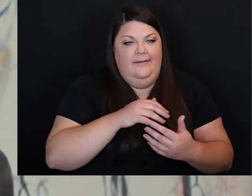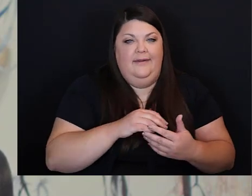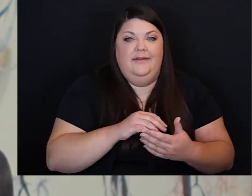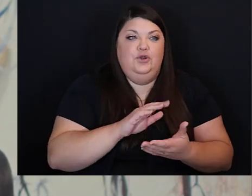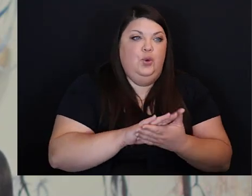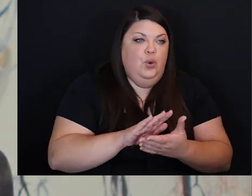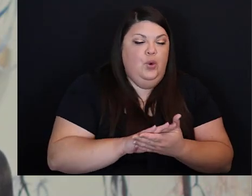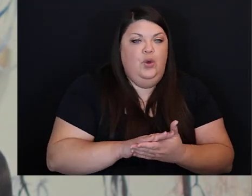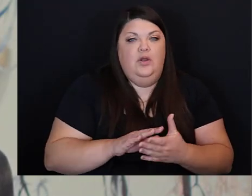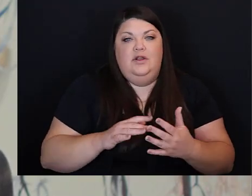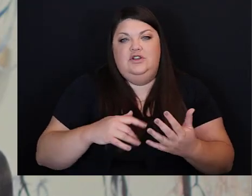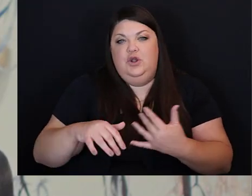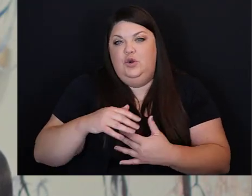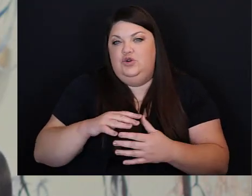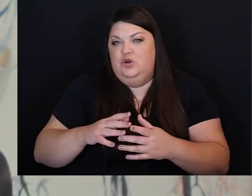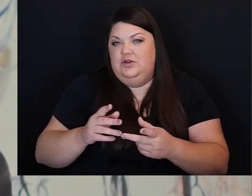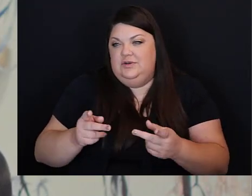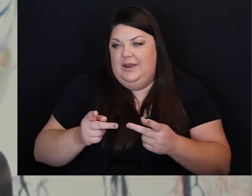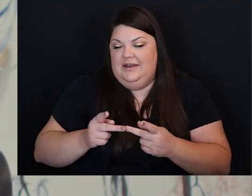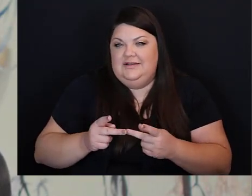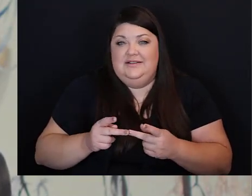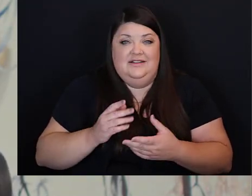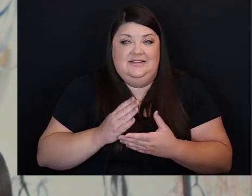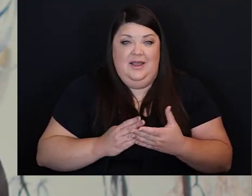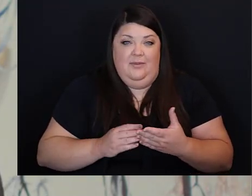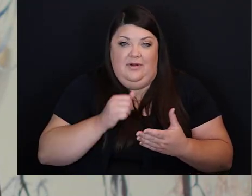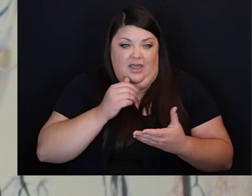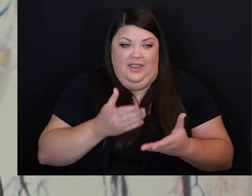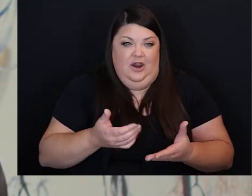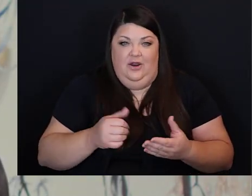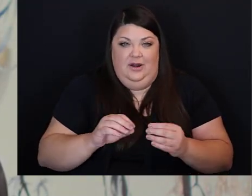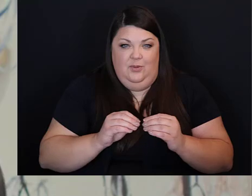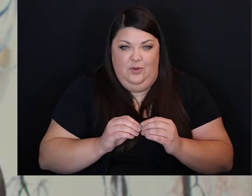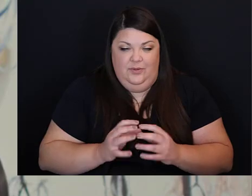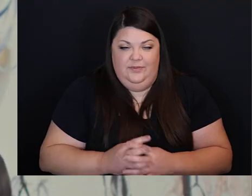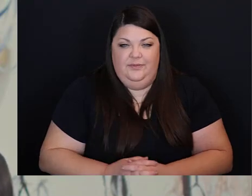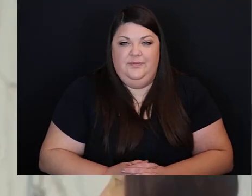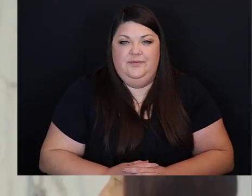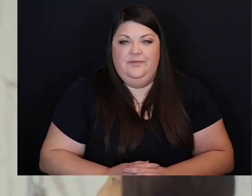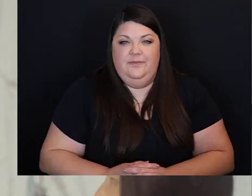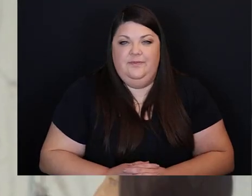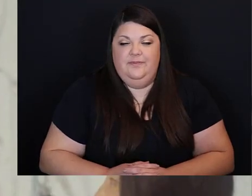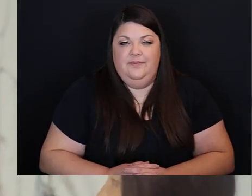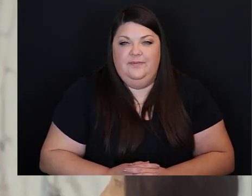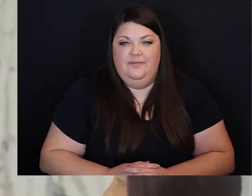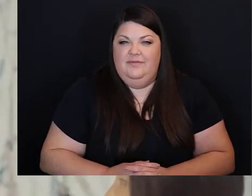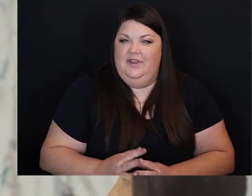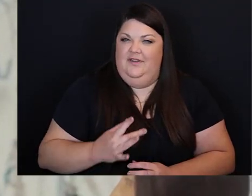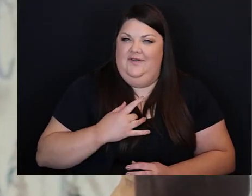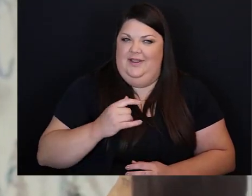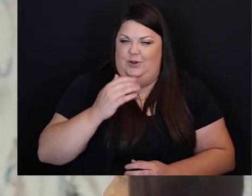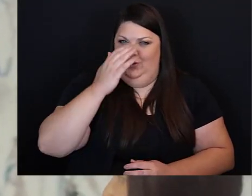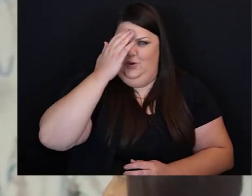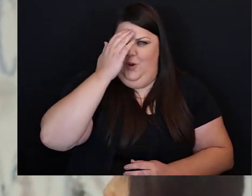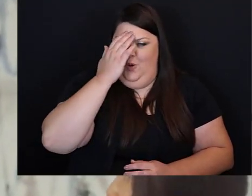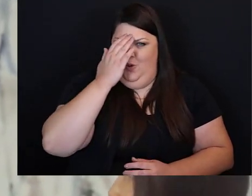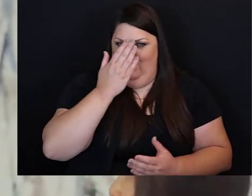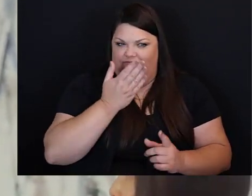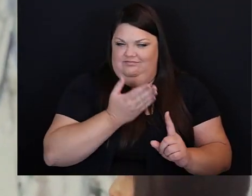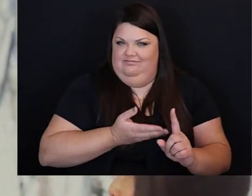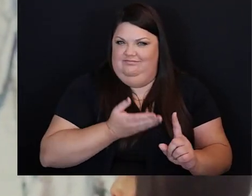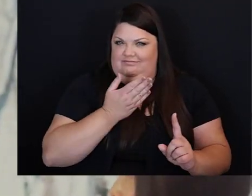social spaces, some of which no longer exist. And you feel like you know the